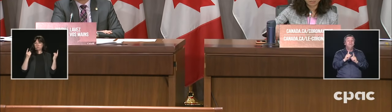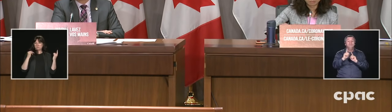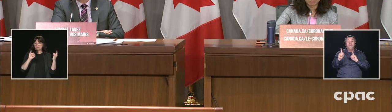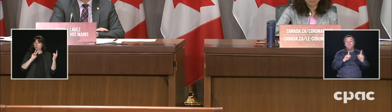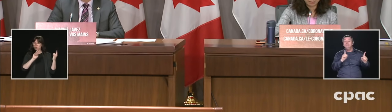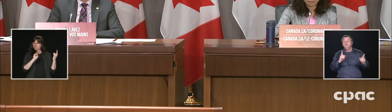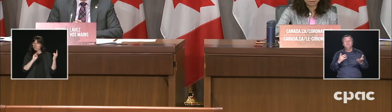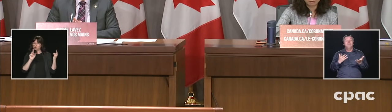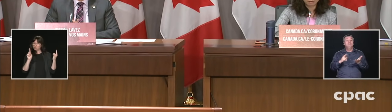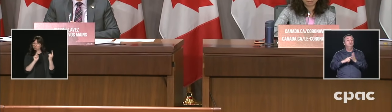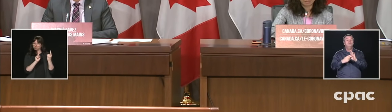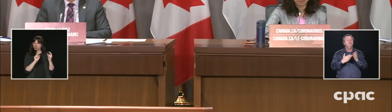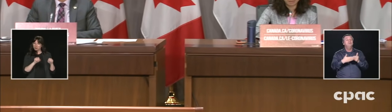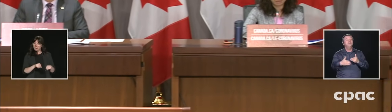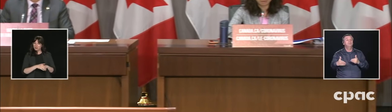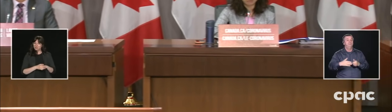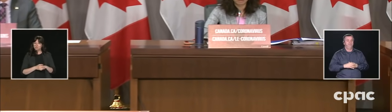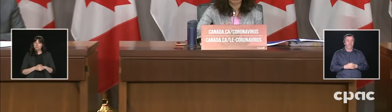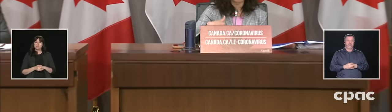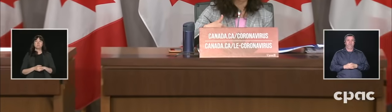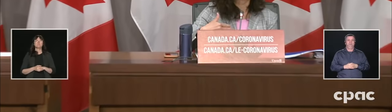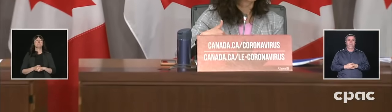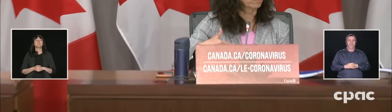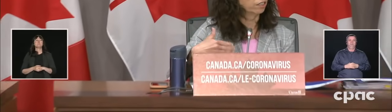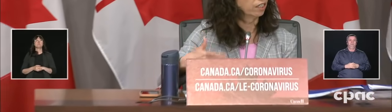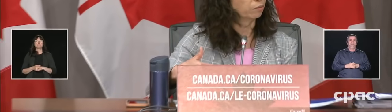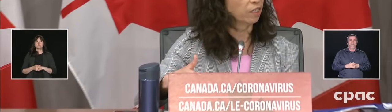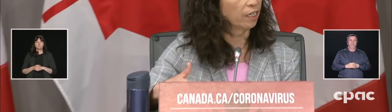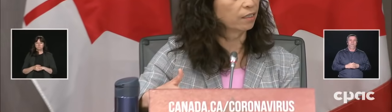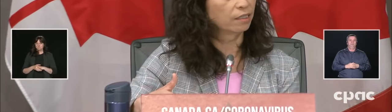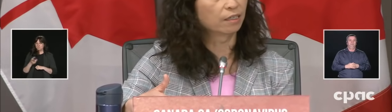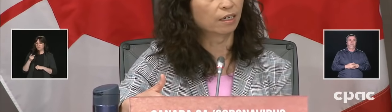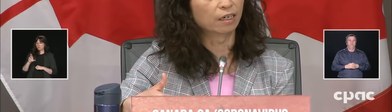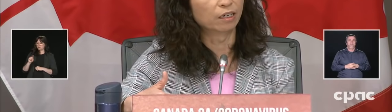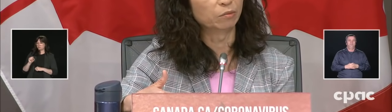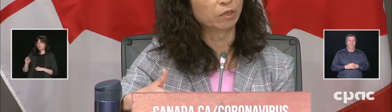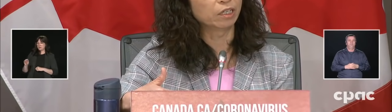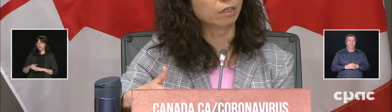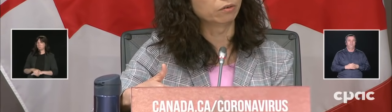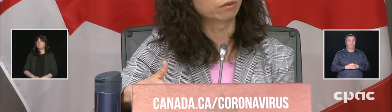So that's, I think you grasp the concept that,